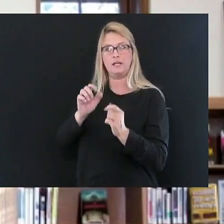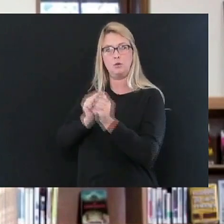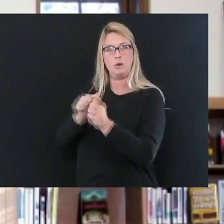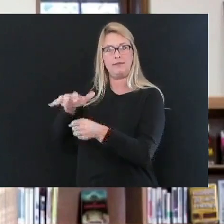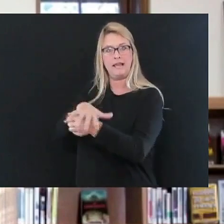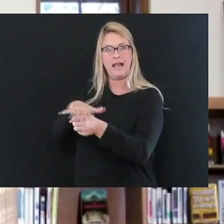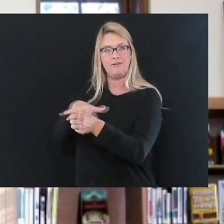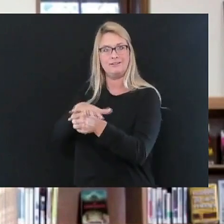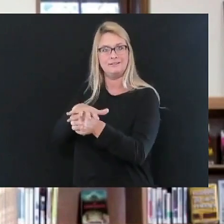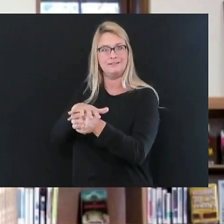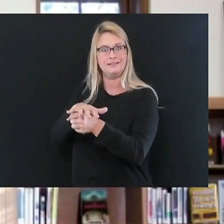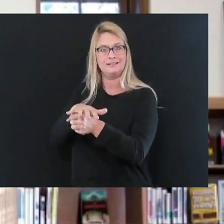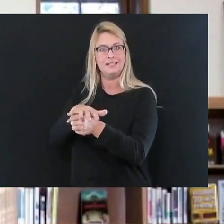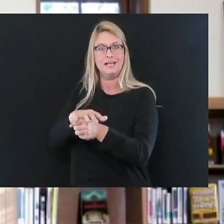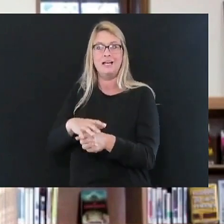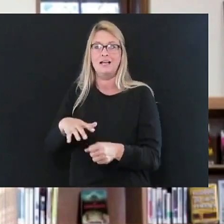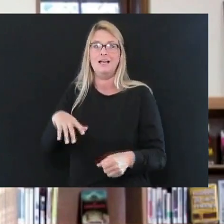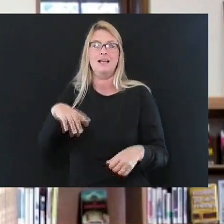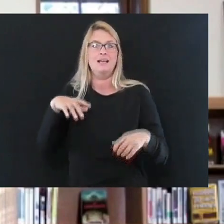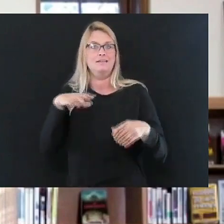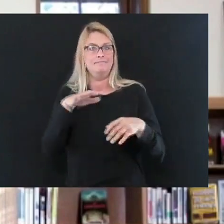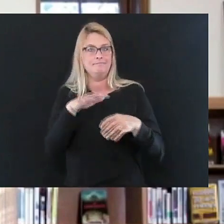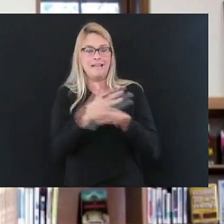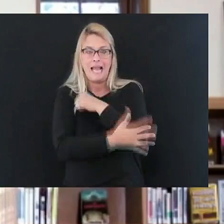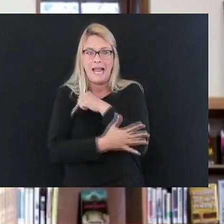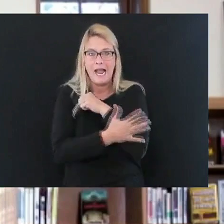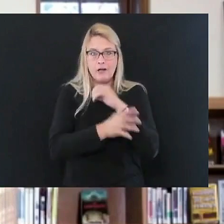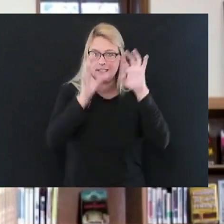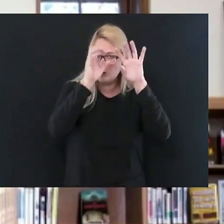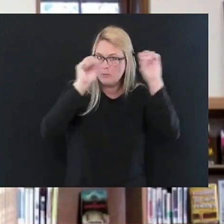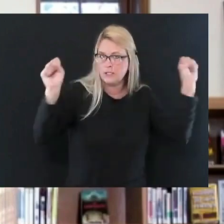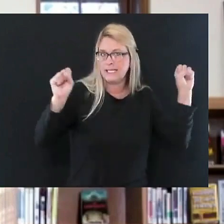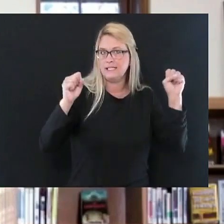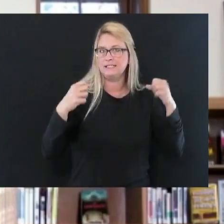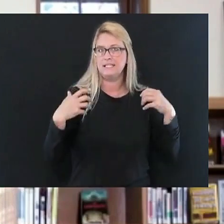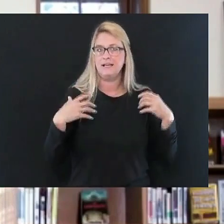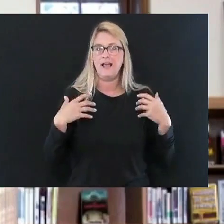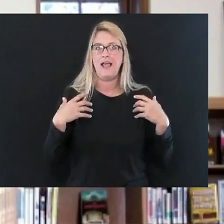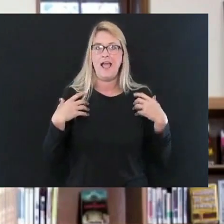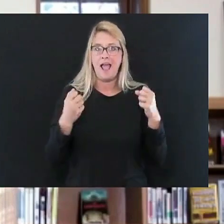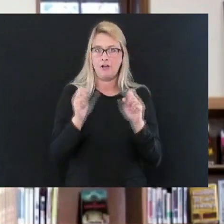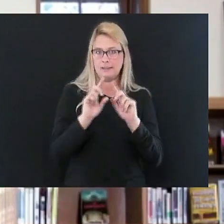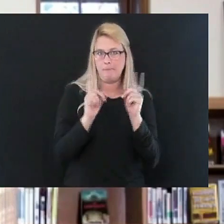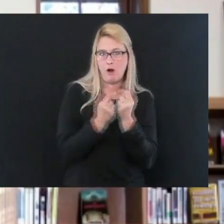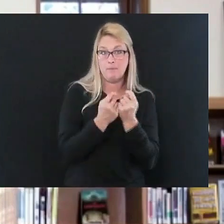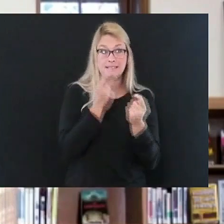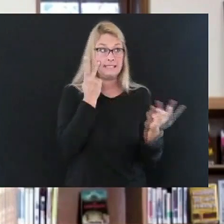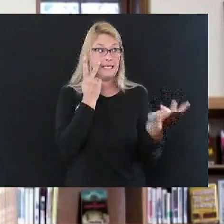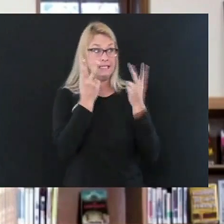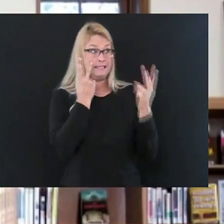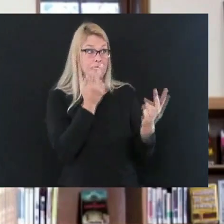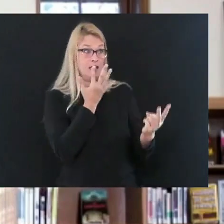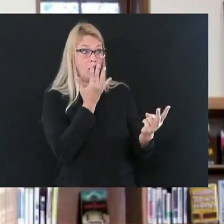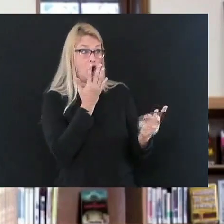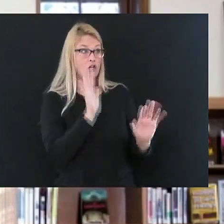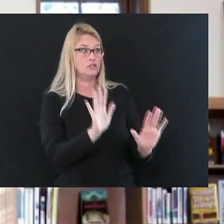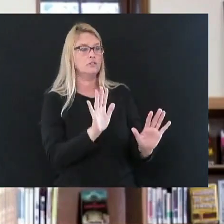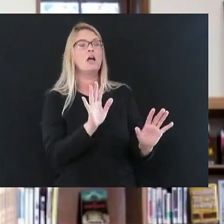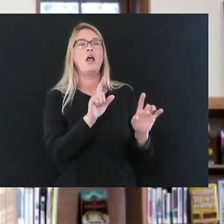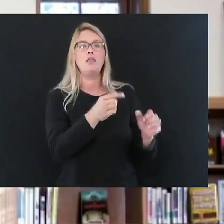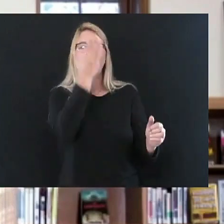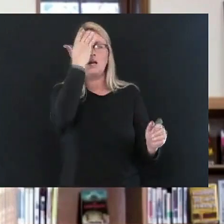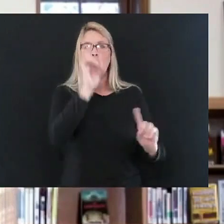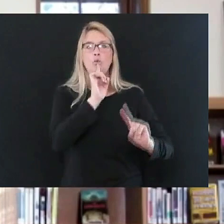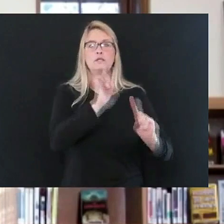county superintendents, county health departments. When they see these map colors, they get to the table faster